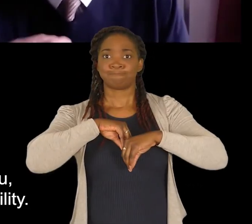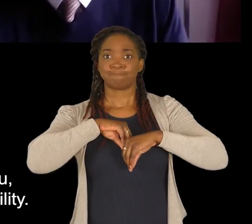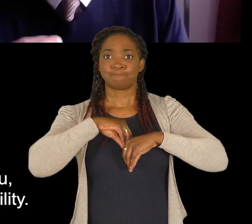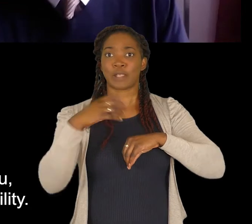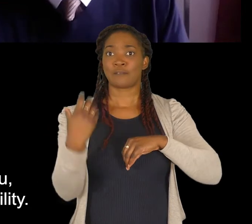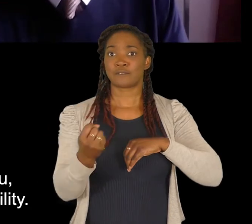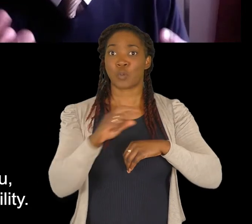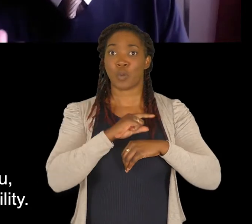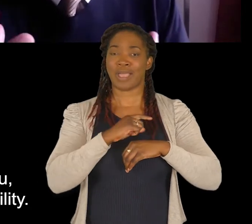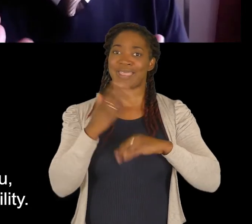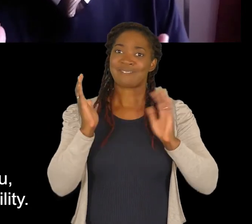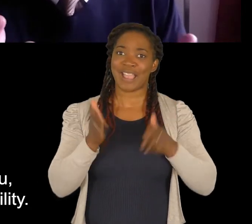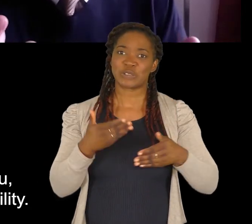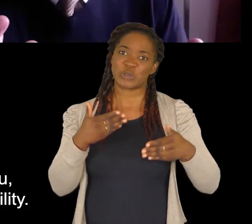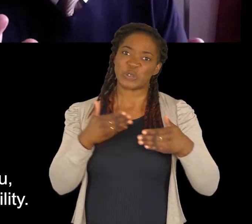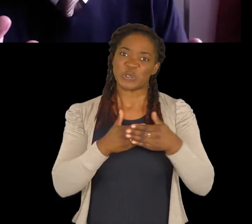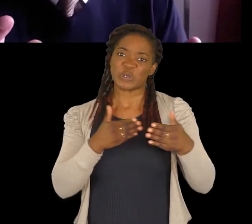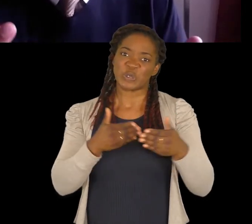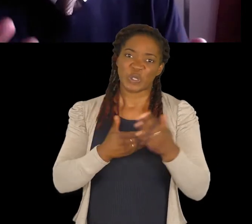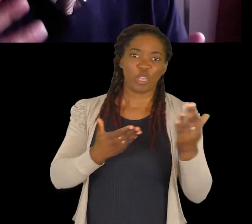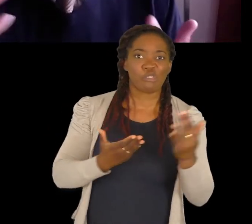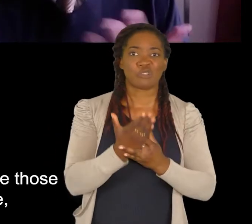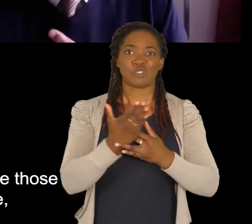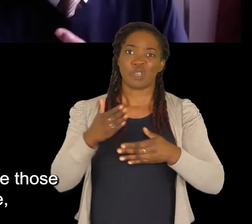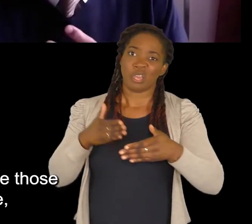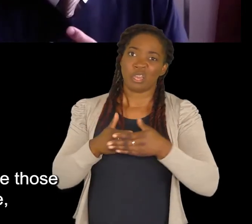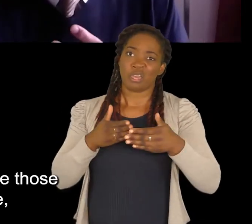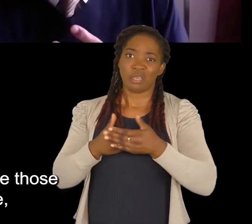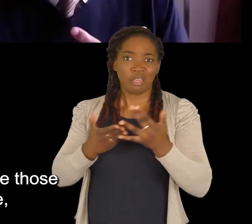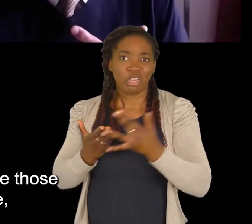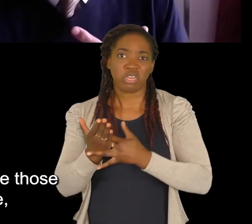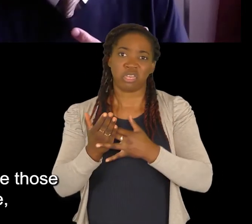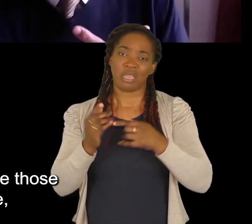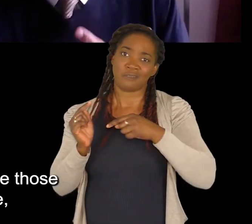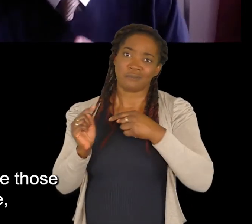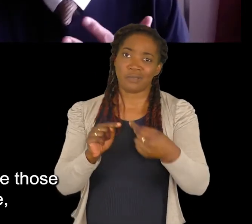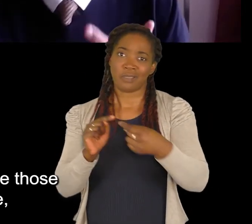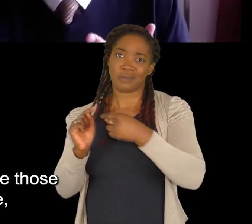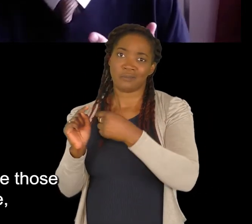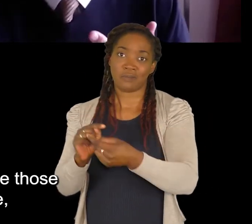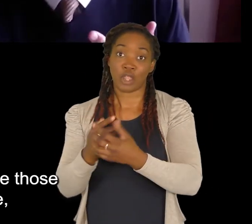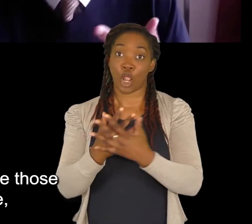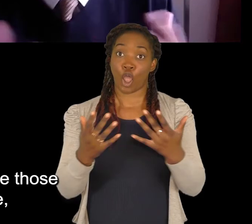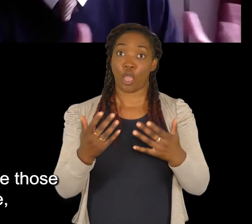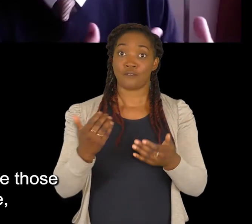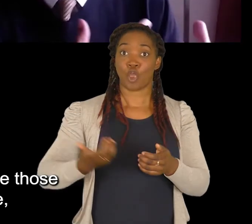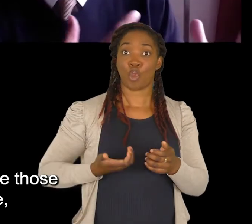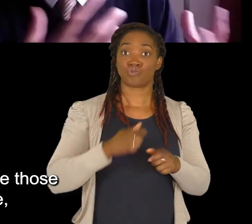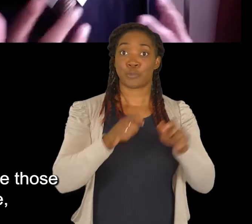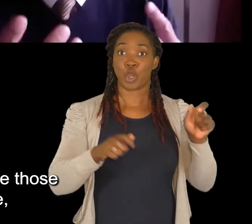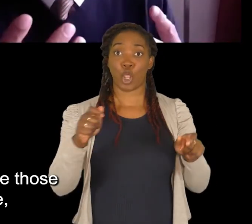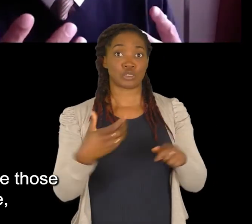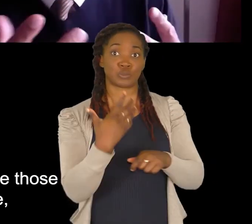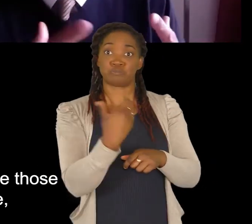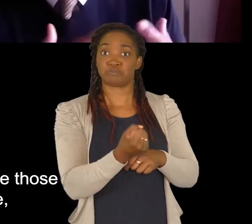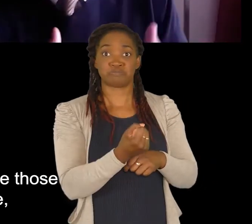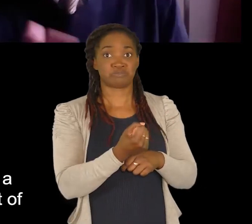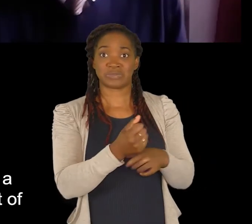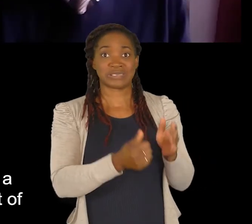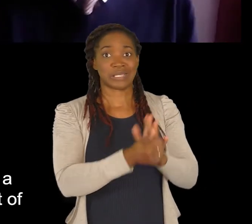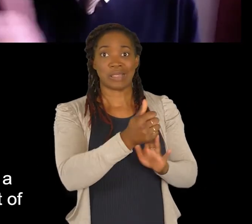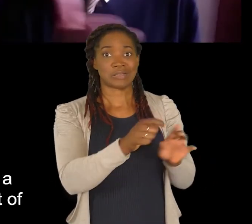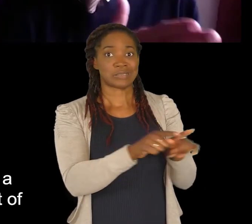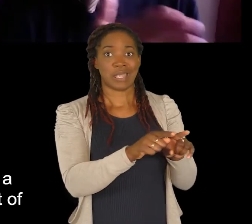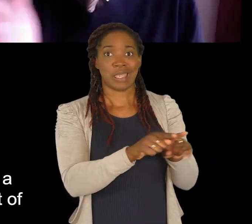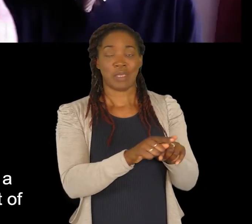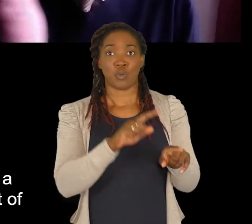you because you've had to overcome a disability, right? A lot of people that are entrepreneurs, they don't have those skills or they don't have them in abundance. And